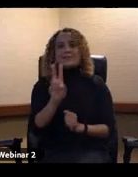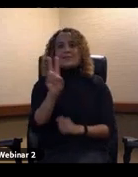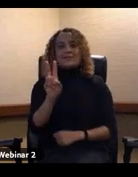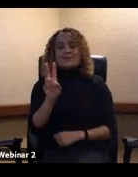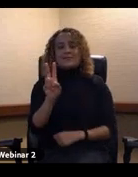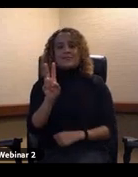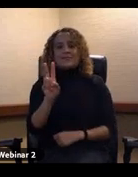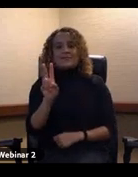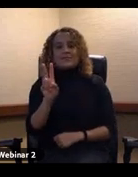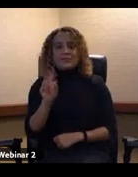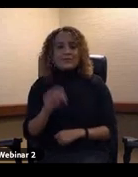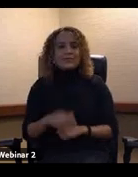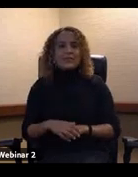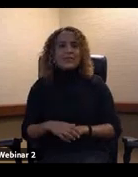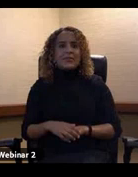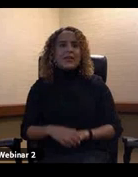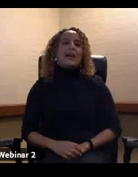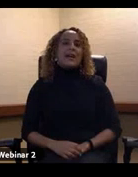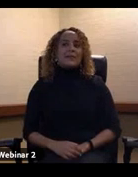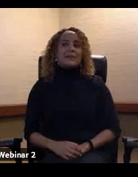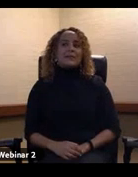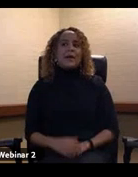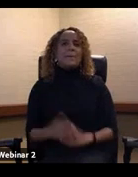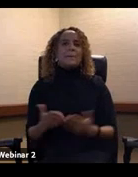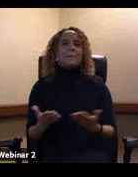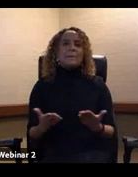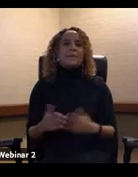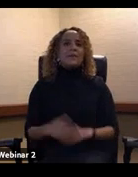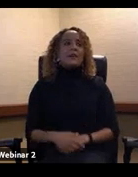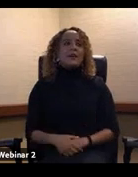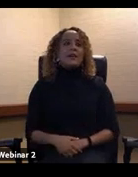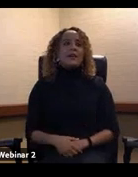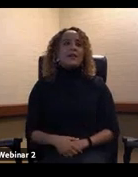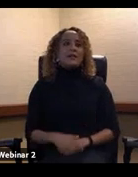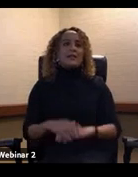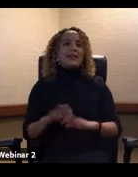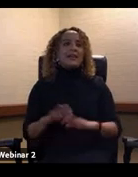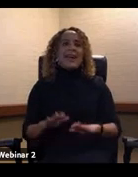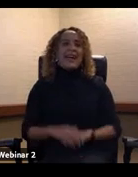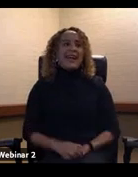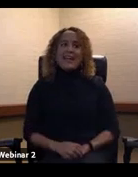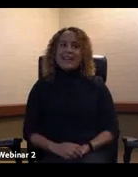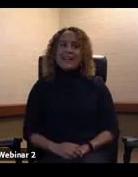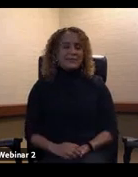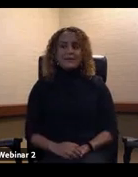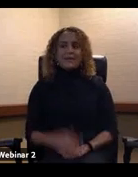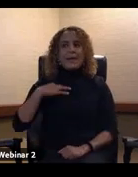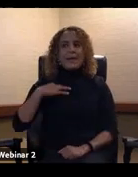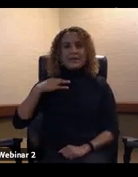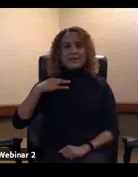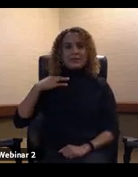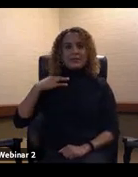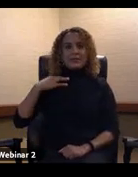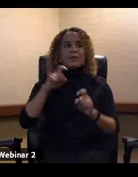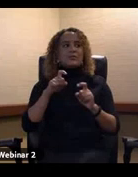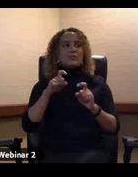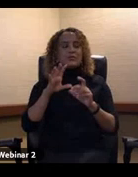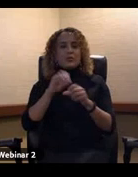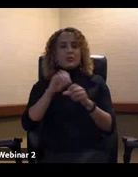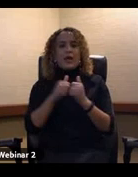to recognize when those victims may also be victims of sex trafficking. Applications that address this must include how